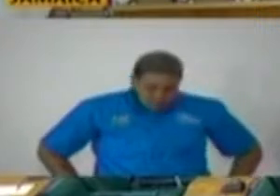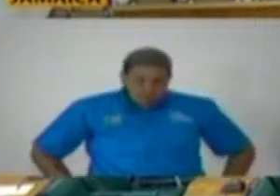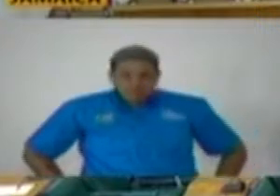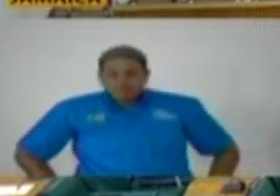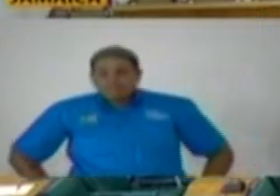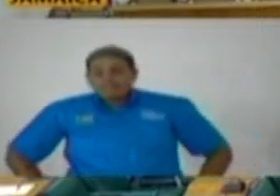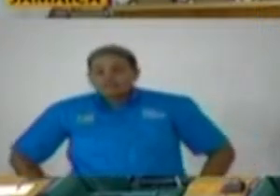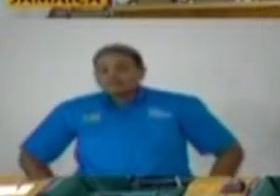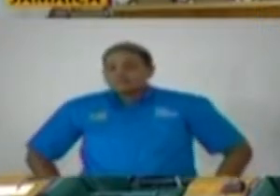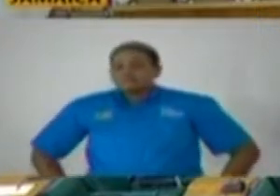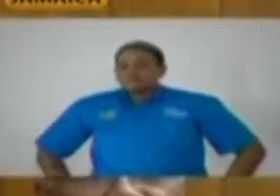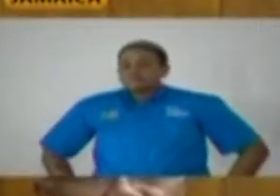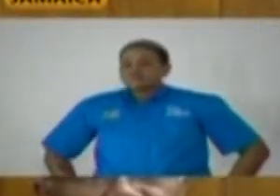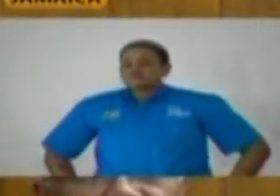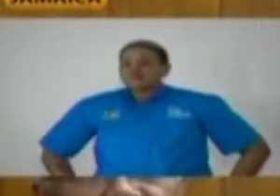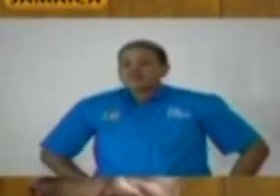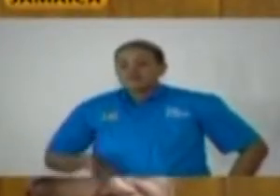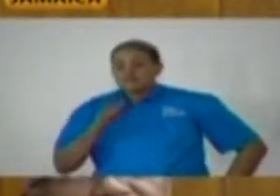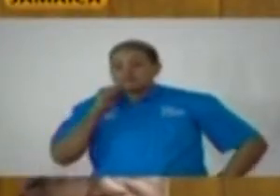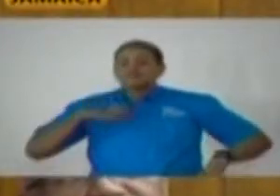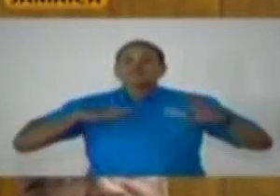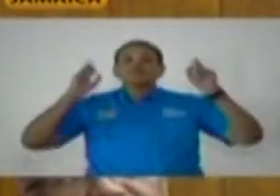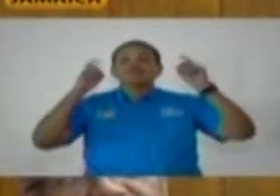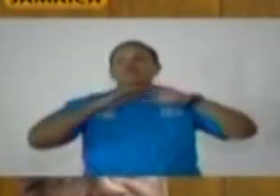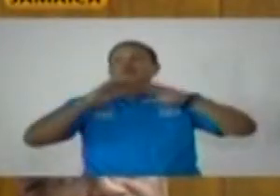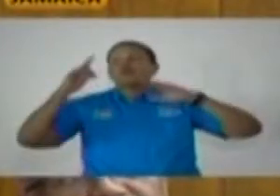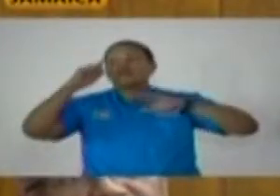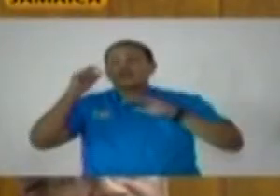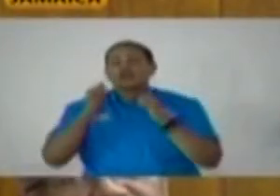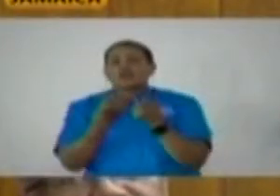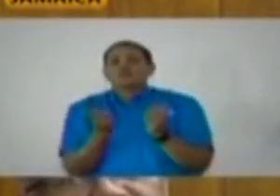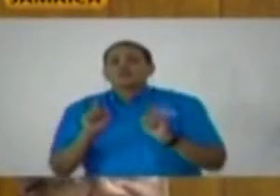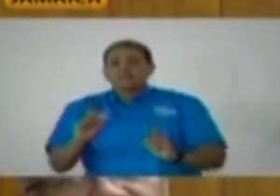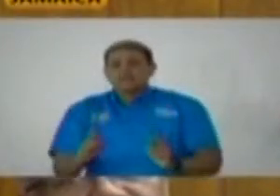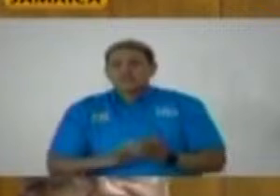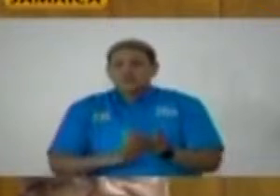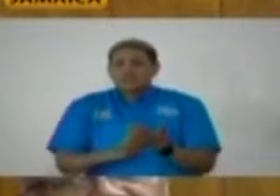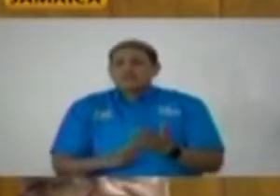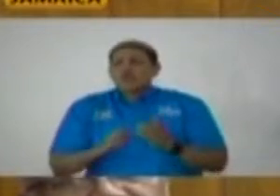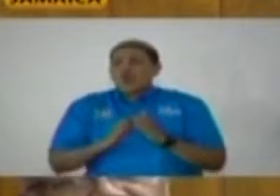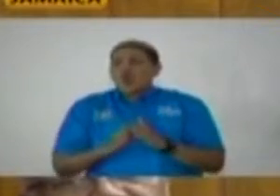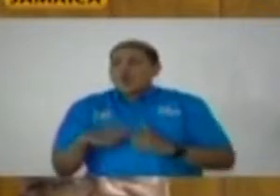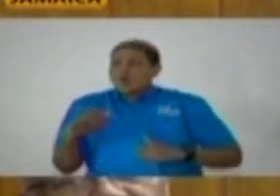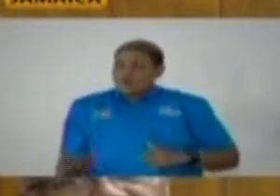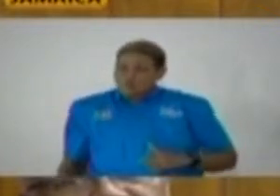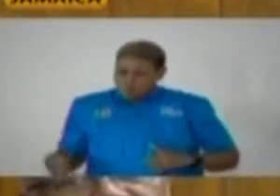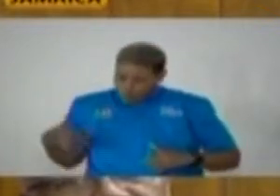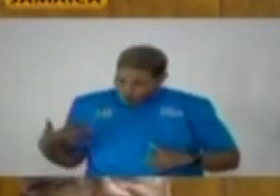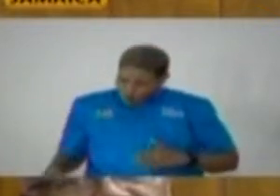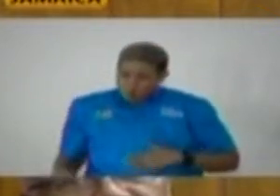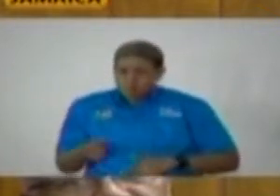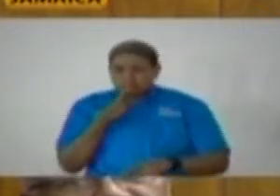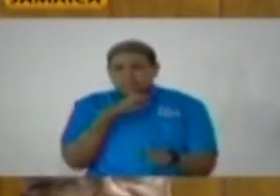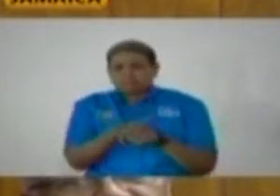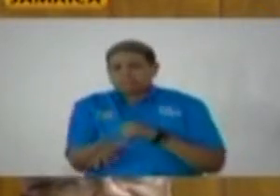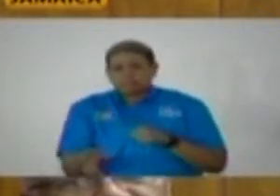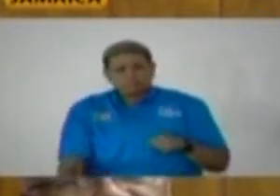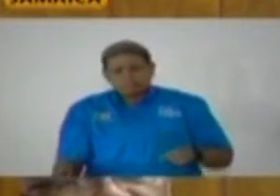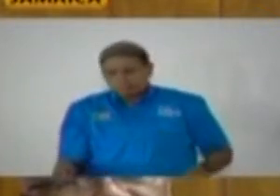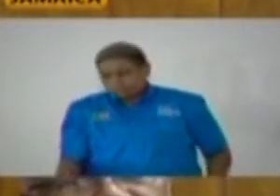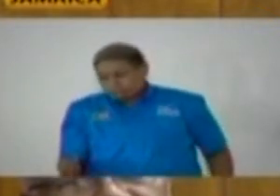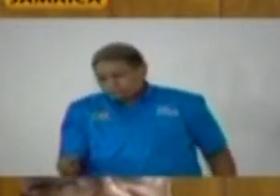Madam Speaker, I don't think anybody needs to debate how woefully inadequate that is.